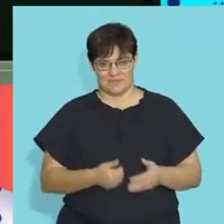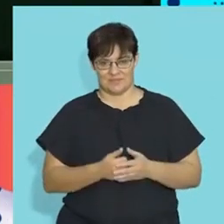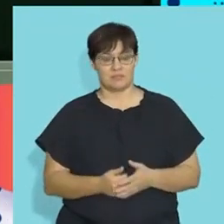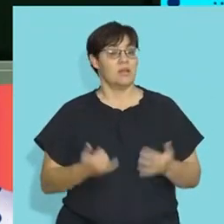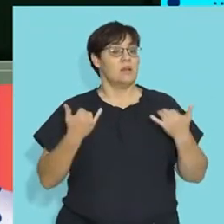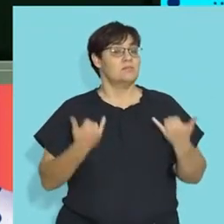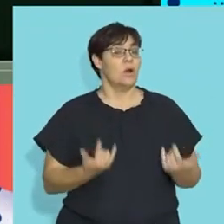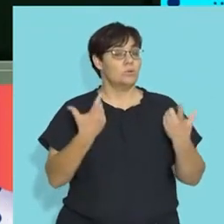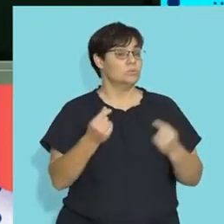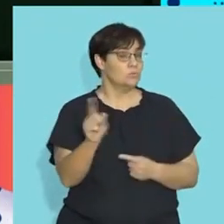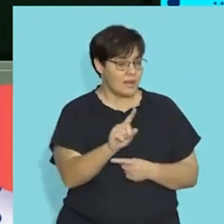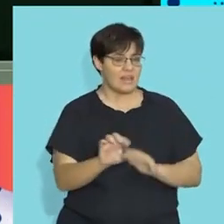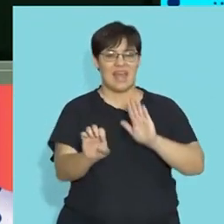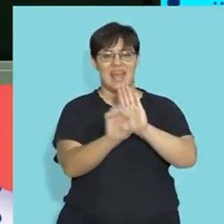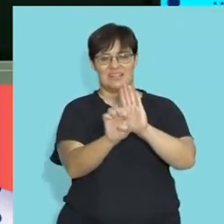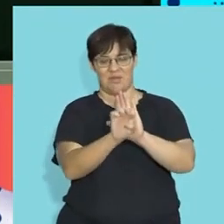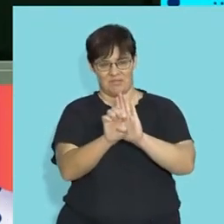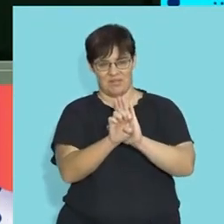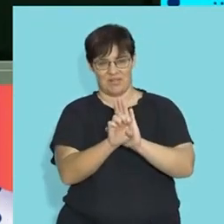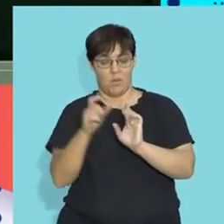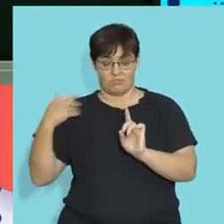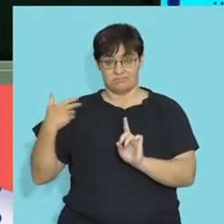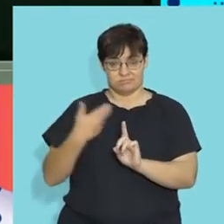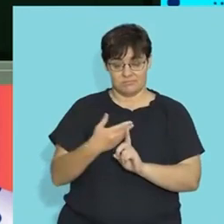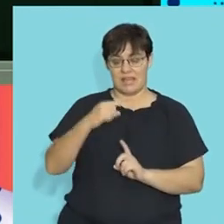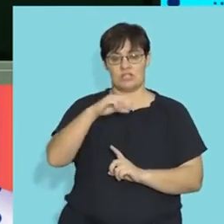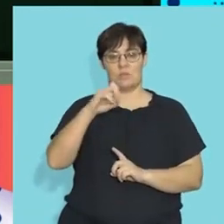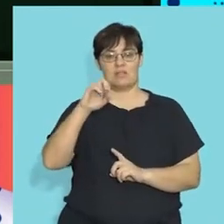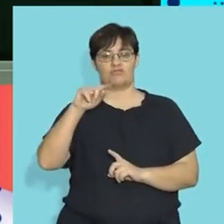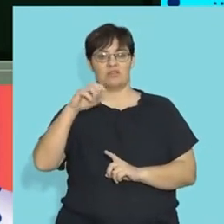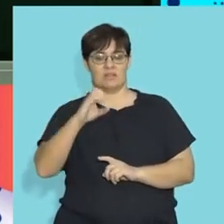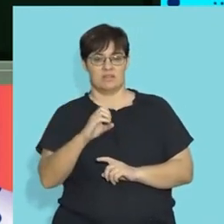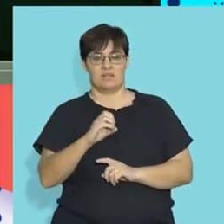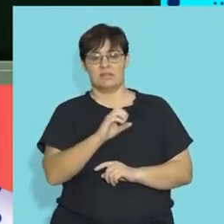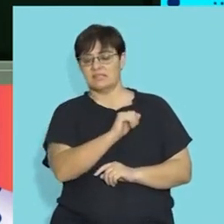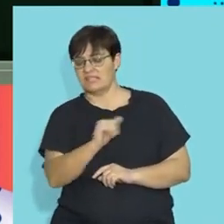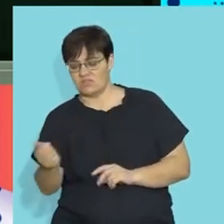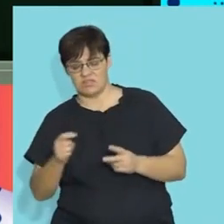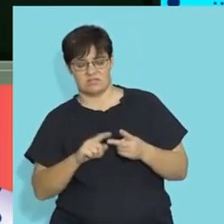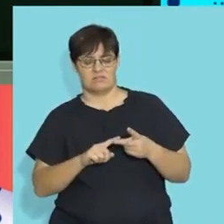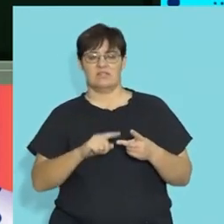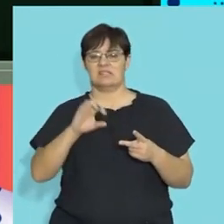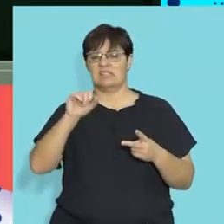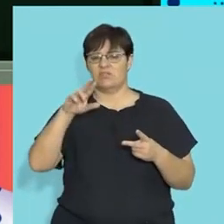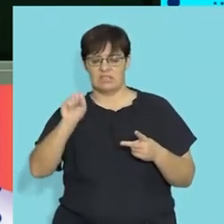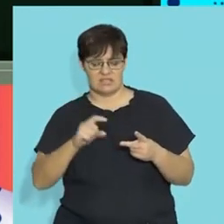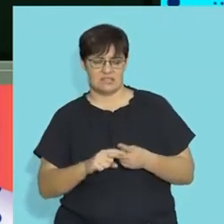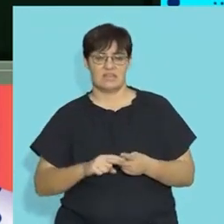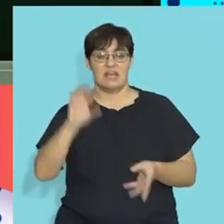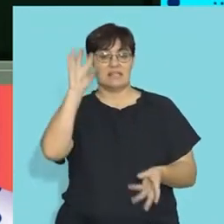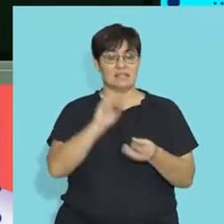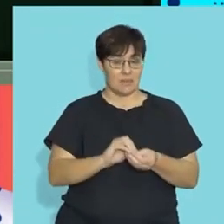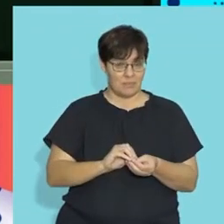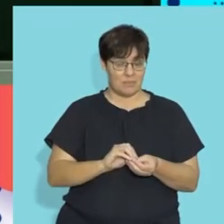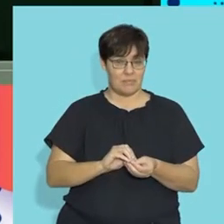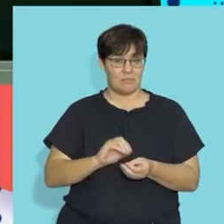Welcome back, everyone. Now we're going to jump into some examples for geometric sequences, geometric series, the sum